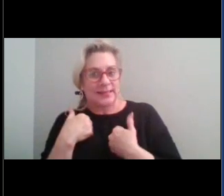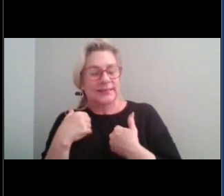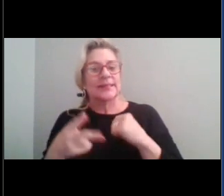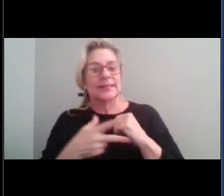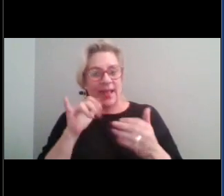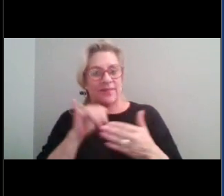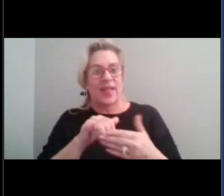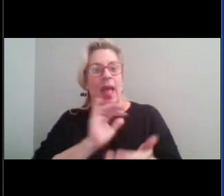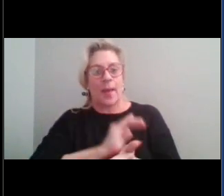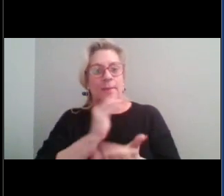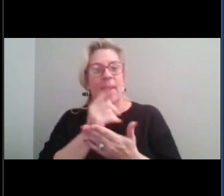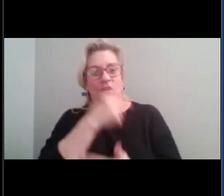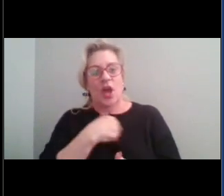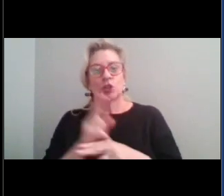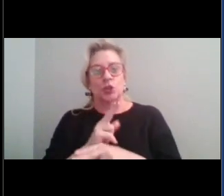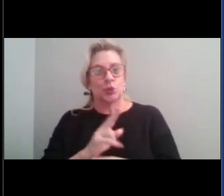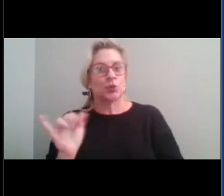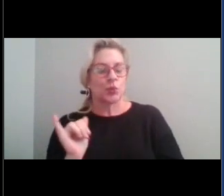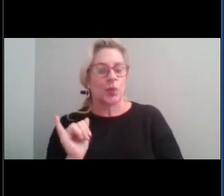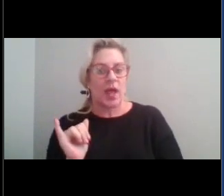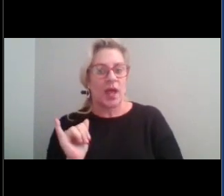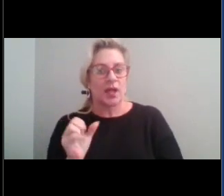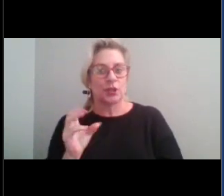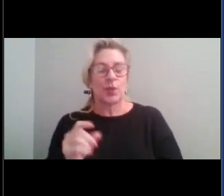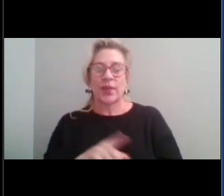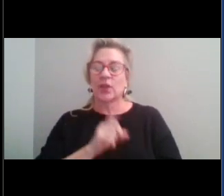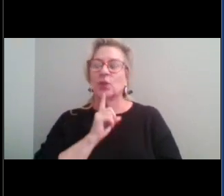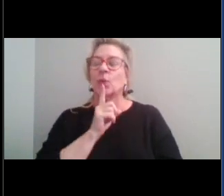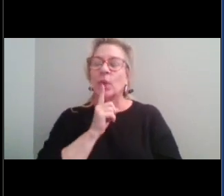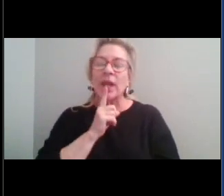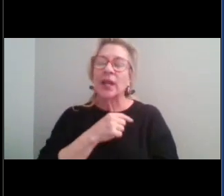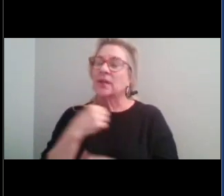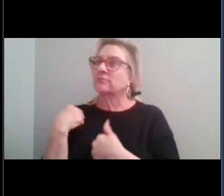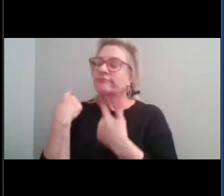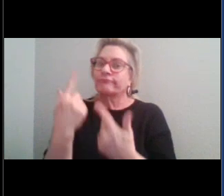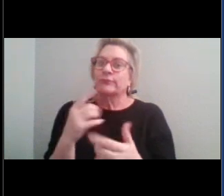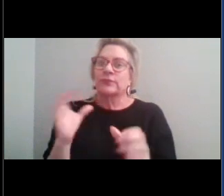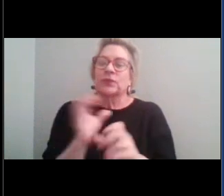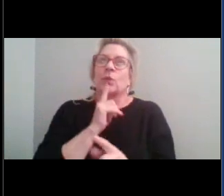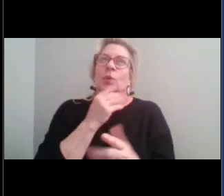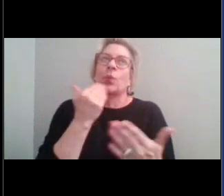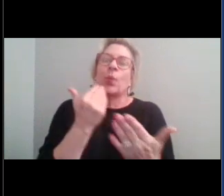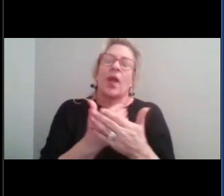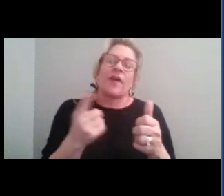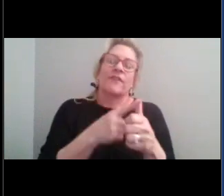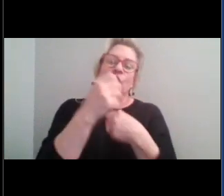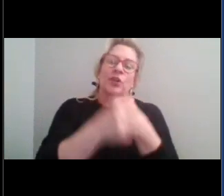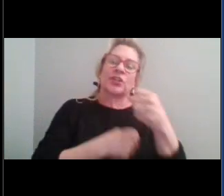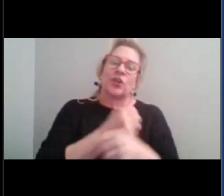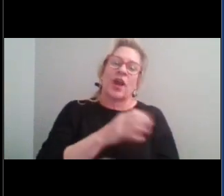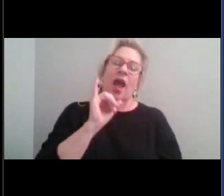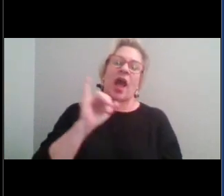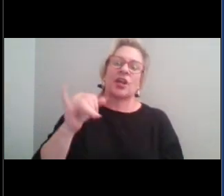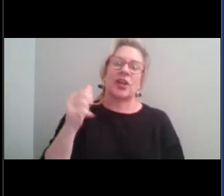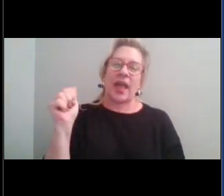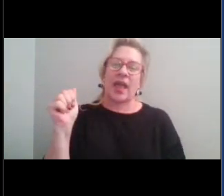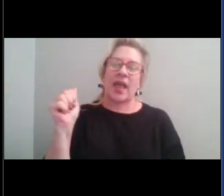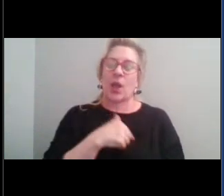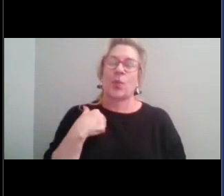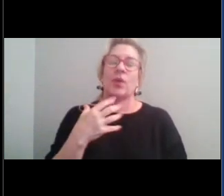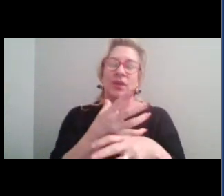just to highlight how important these investments are, or how well we have done in this very first year of IIJA, we've